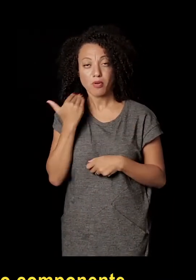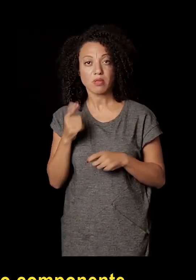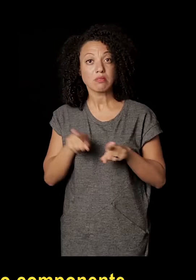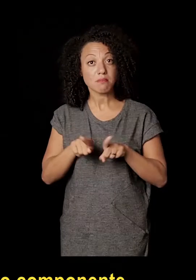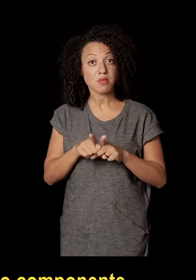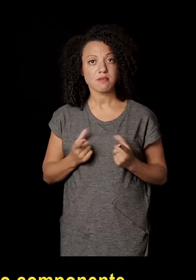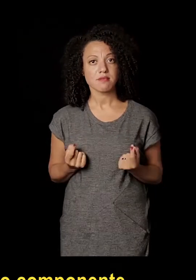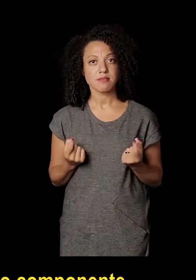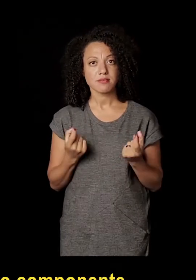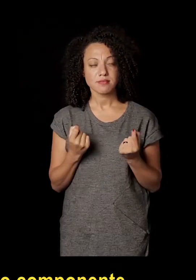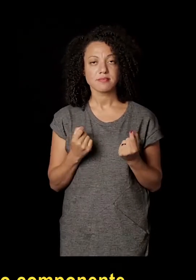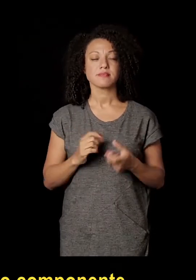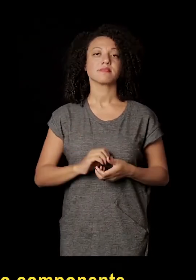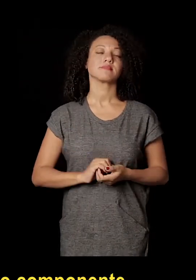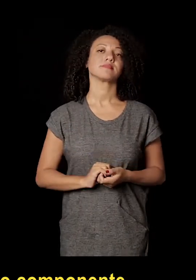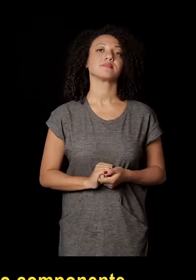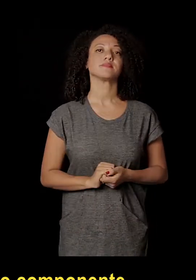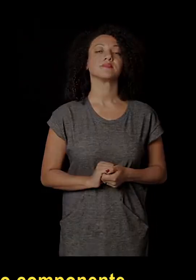lethal